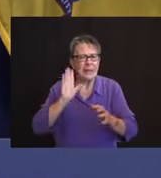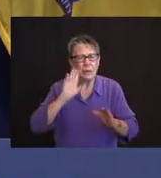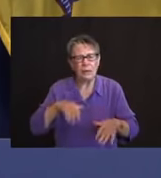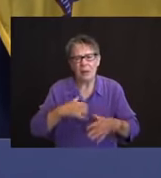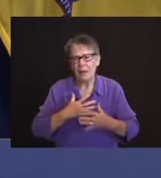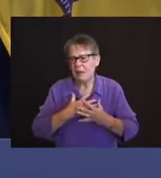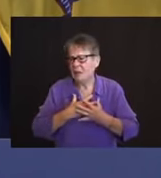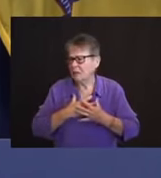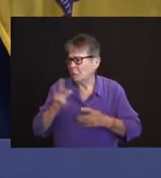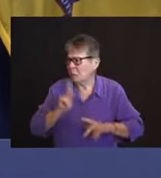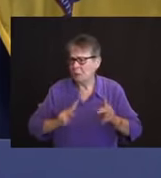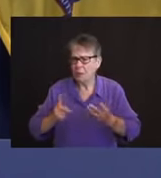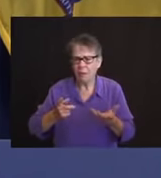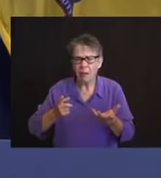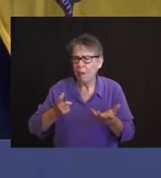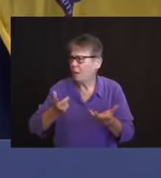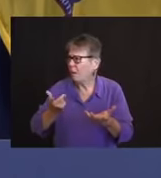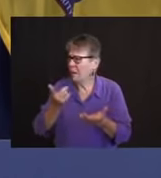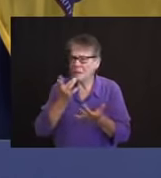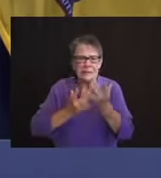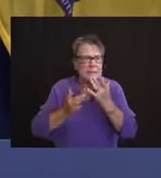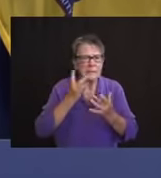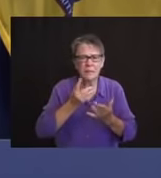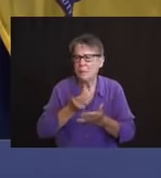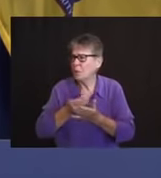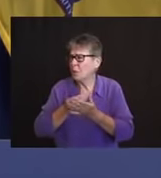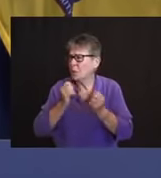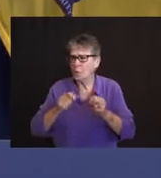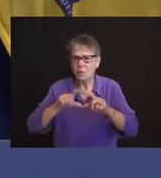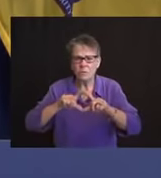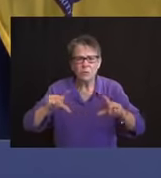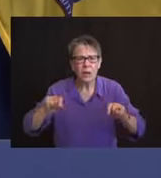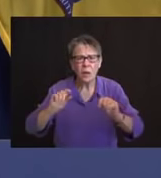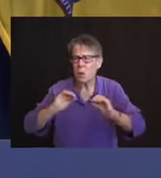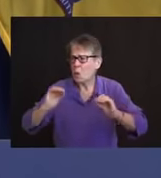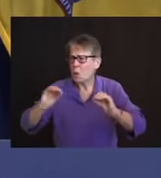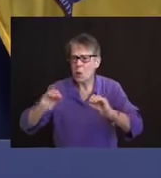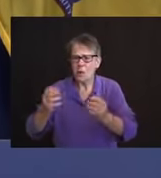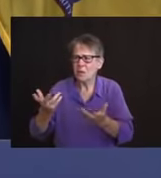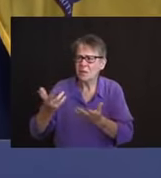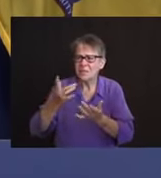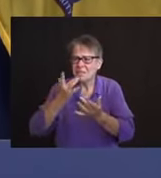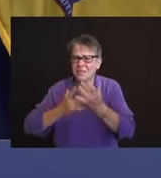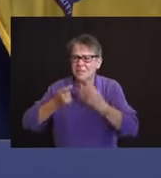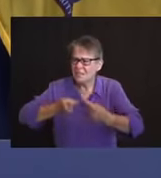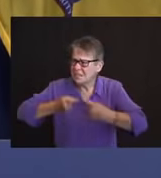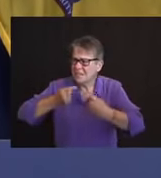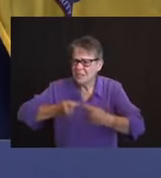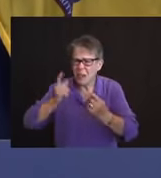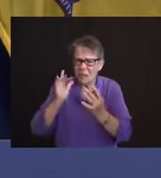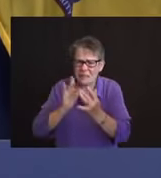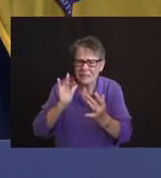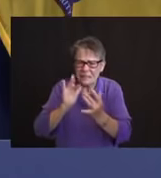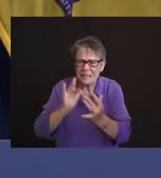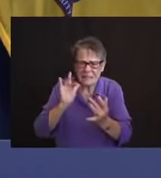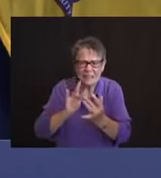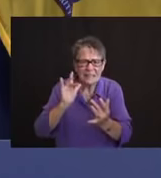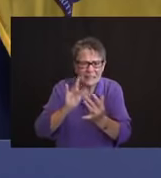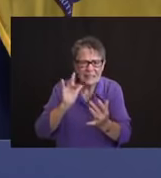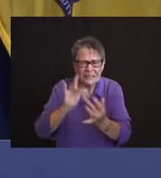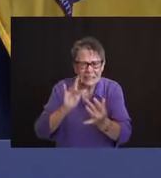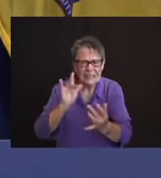what's coming to them in terms of their unemployment insurance. Most people have, but this is an unprecedented tsunami,